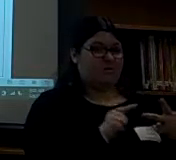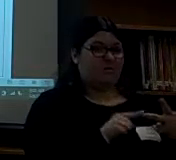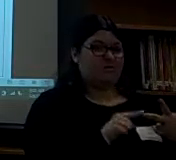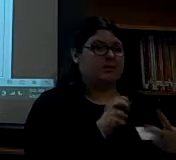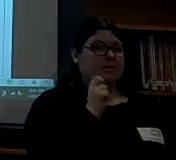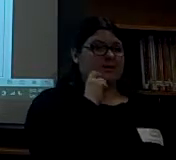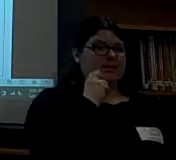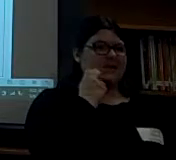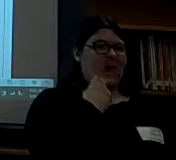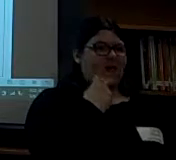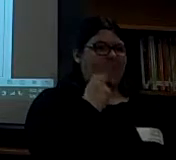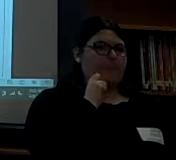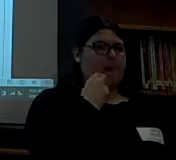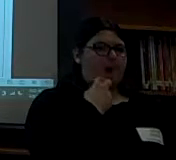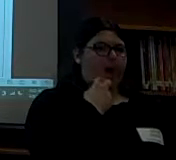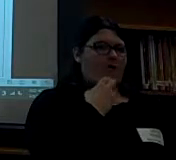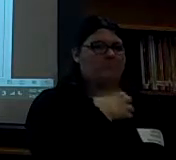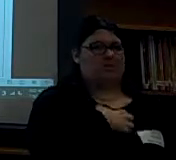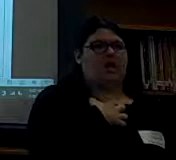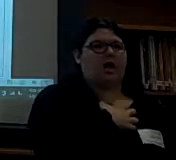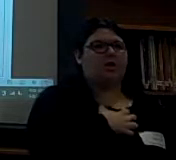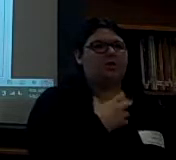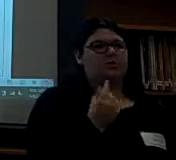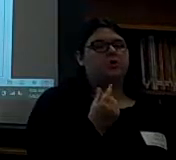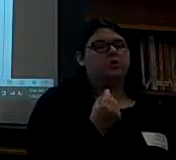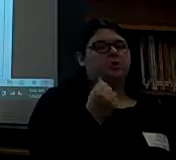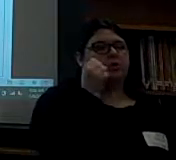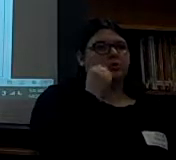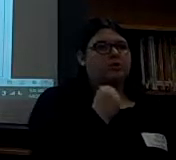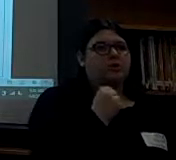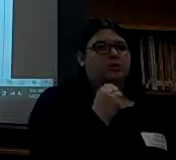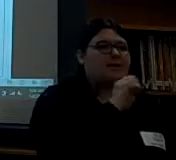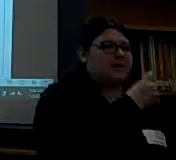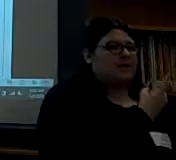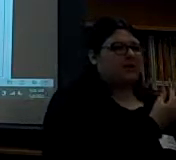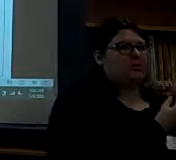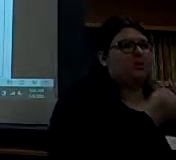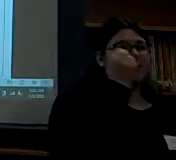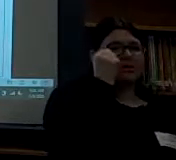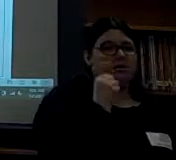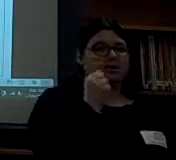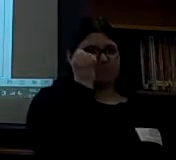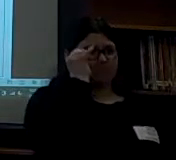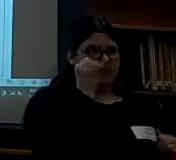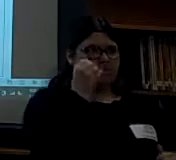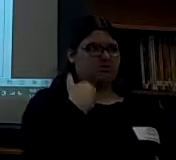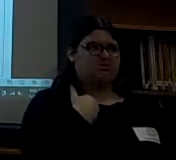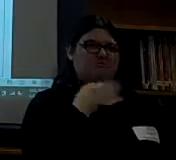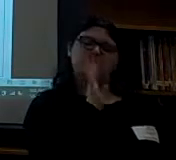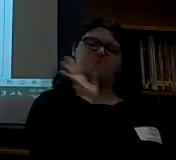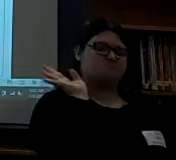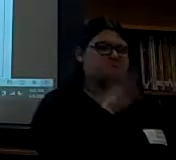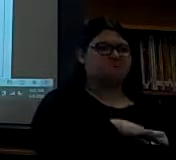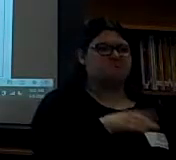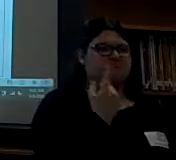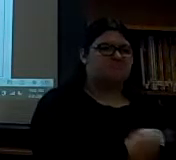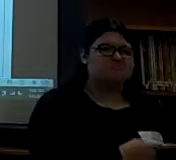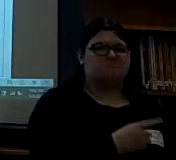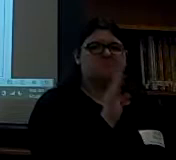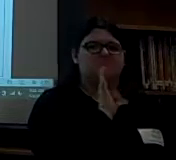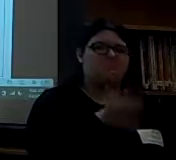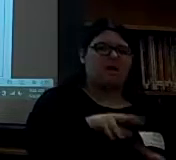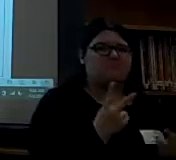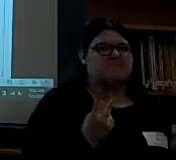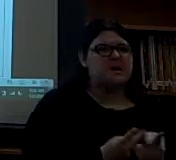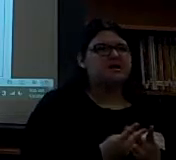numb our yuck. So what do we do as adults? And then I'll get into what kids do. As adults, imagine you've had a really bad day. You're in a really bad